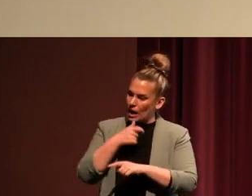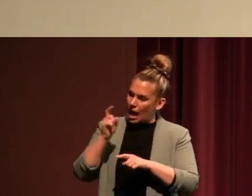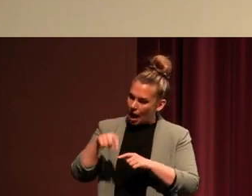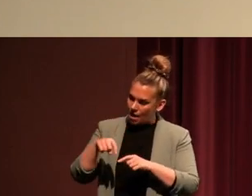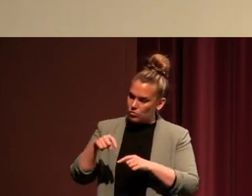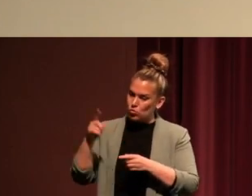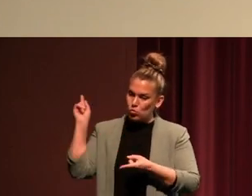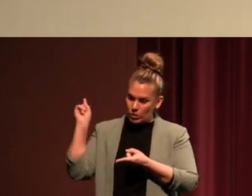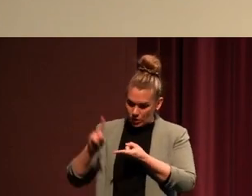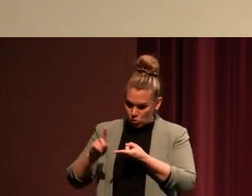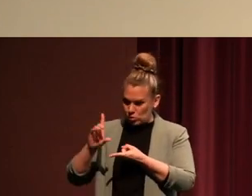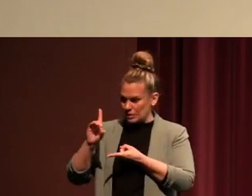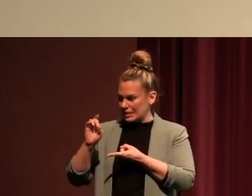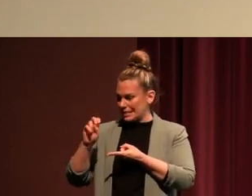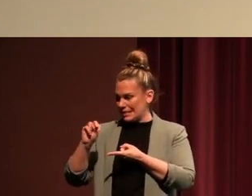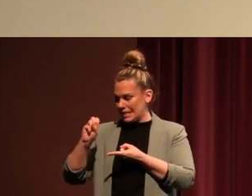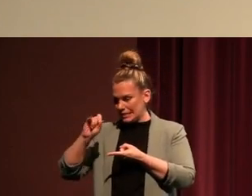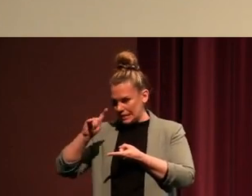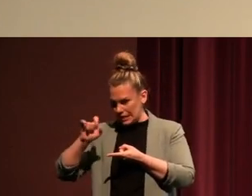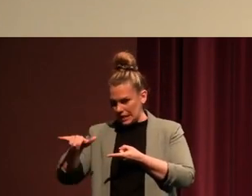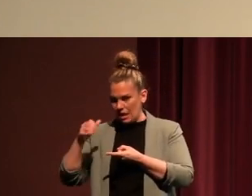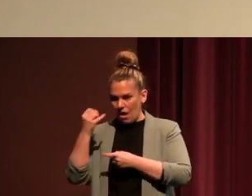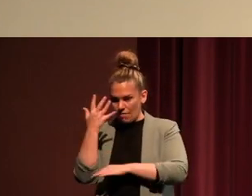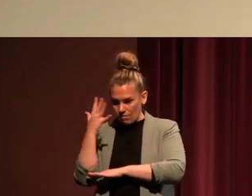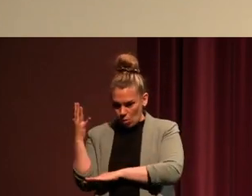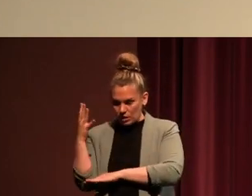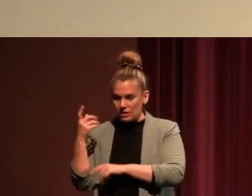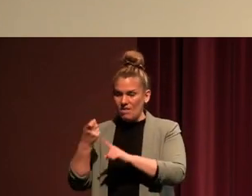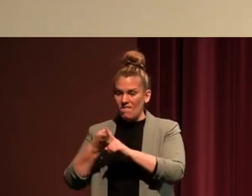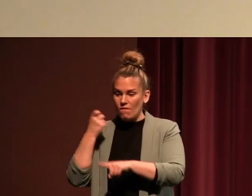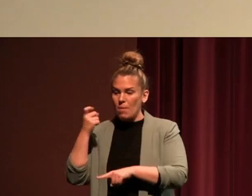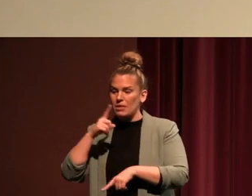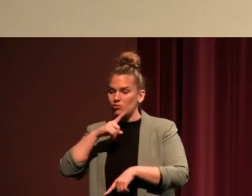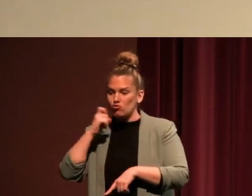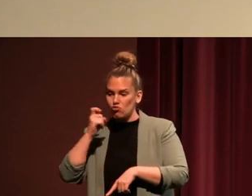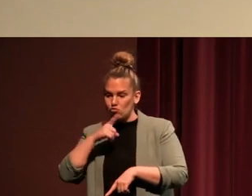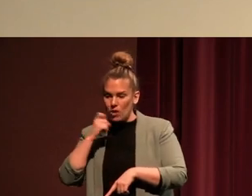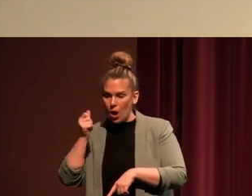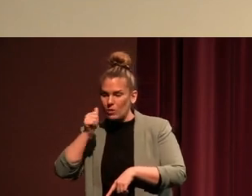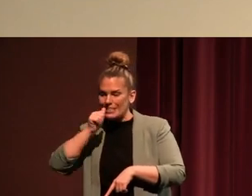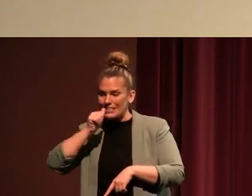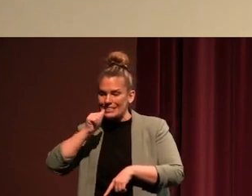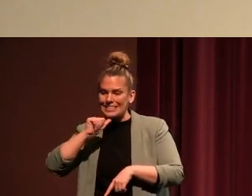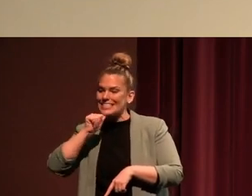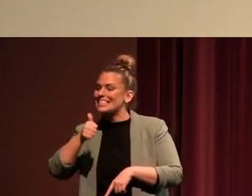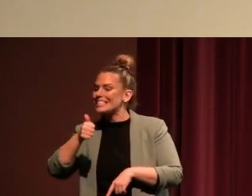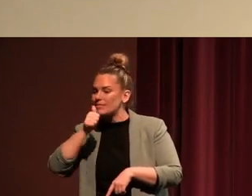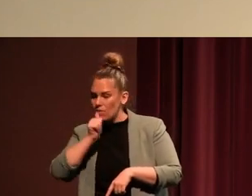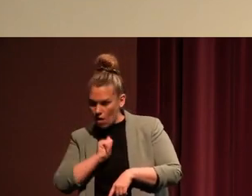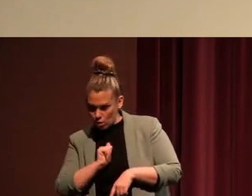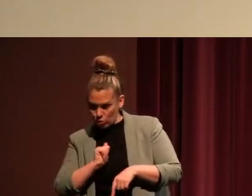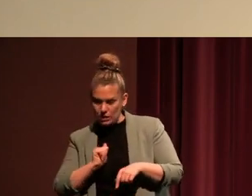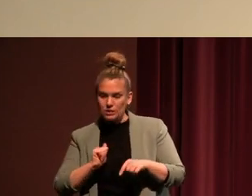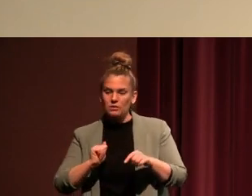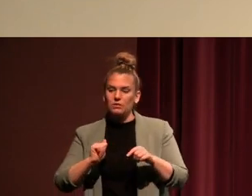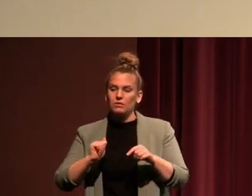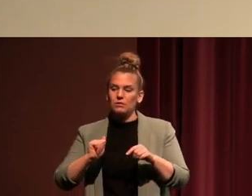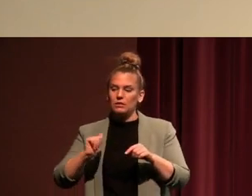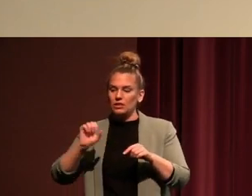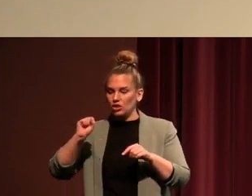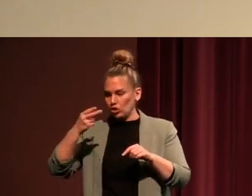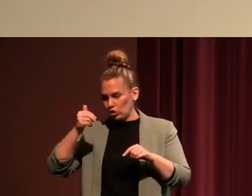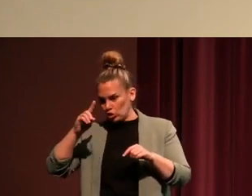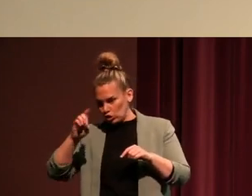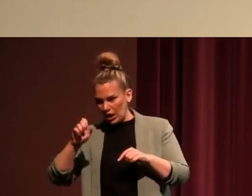and shift species composition from drought intolerant, shade tolerant, to drought tolerant, shade